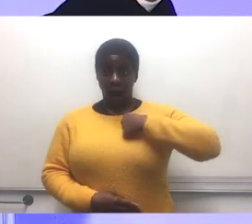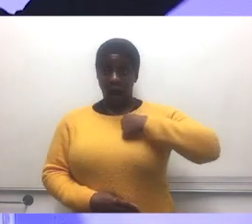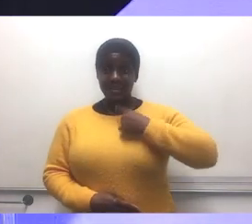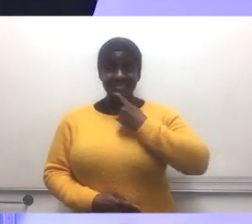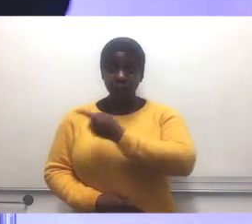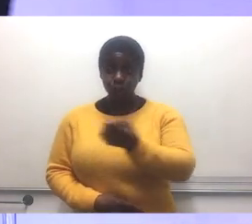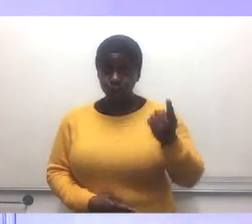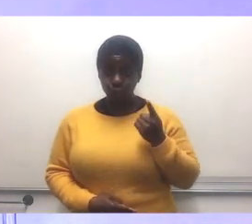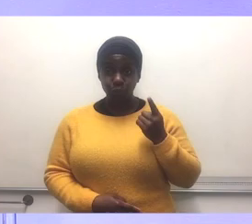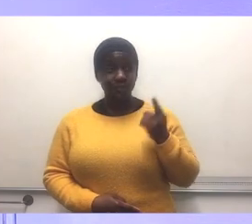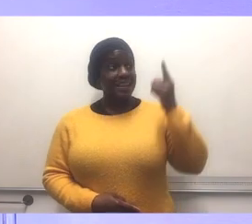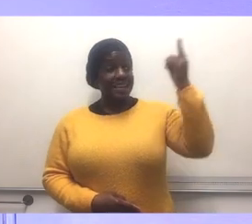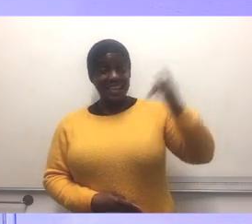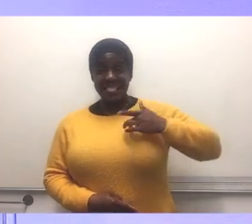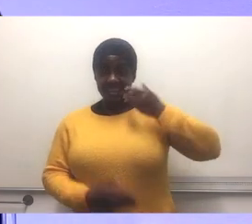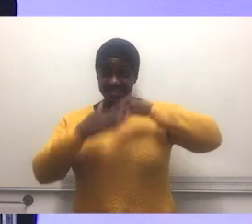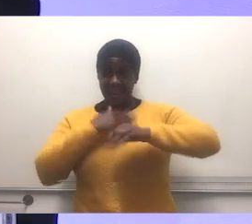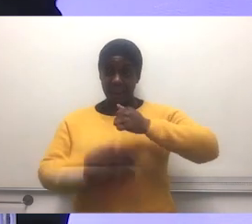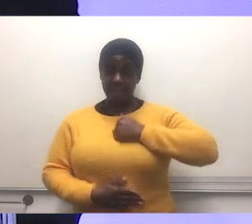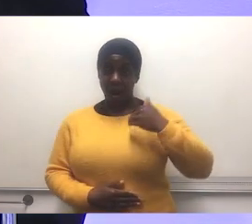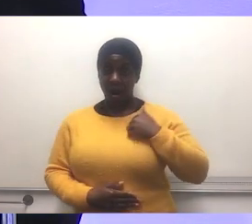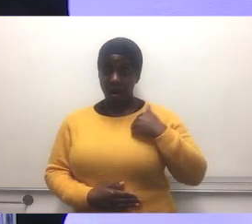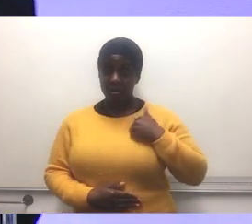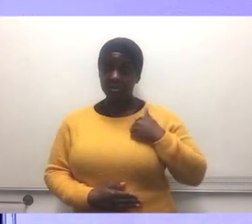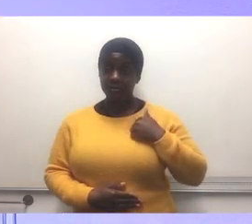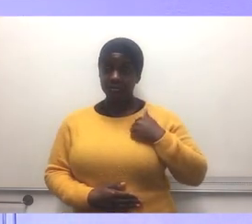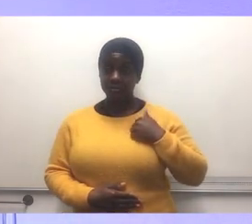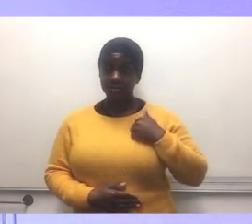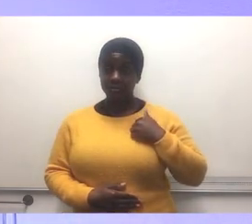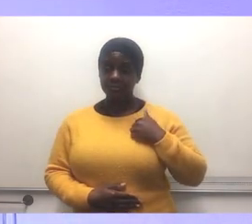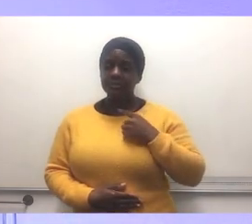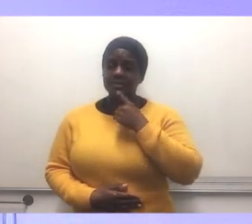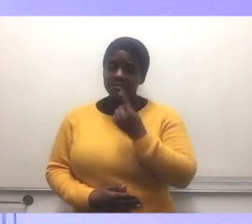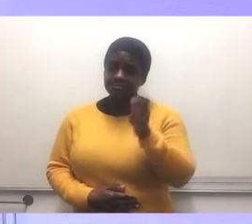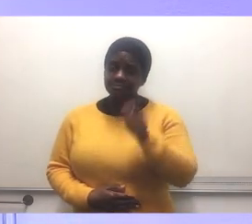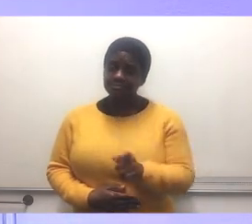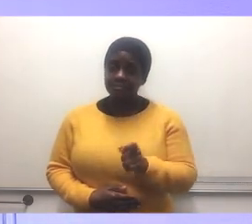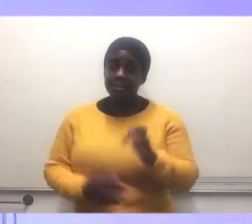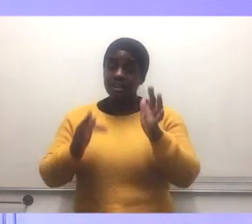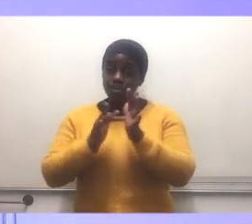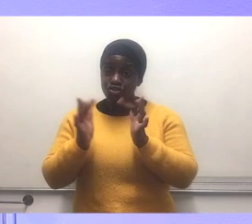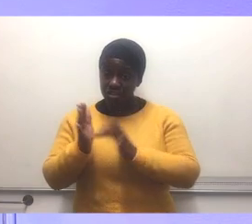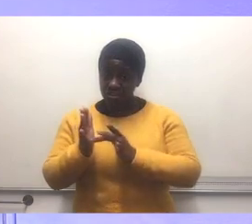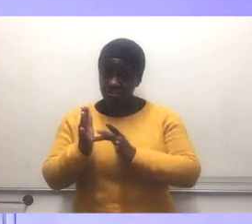he lives within my heart. I've come by tonight to tell someone that